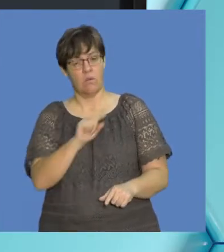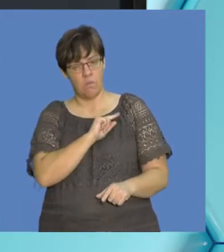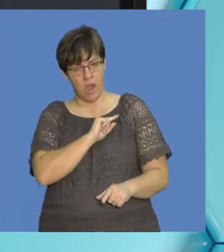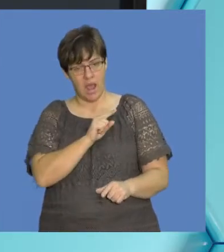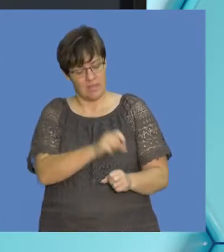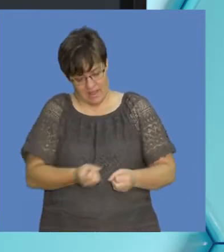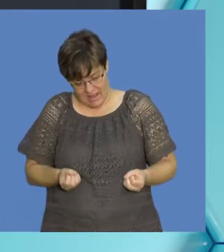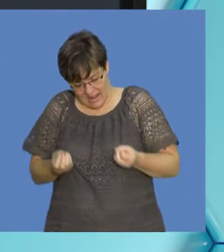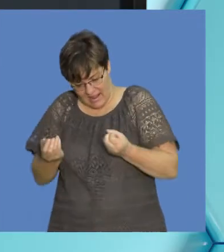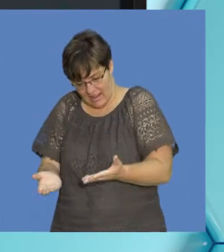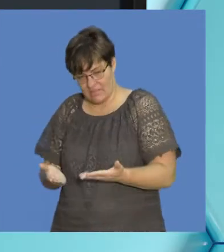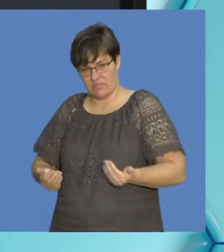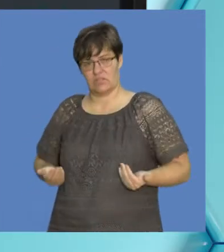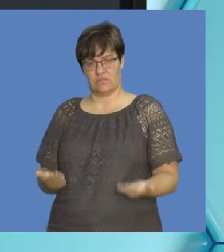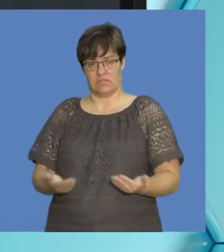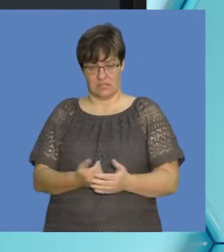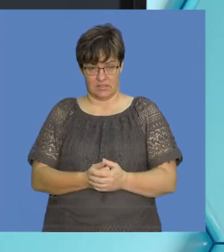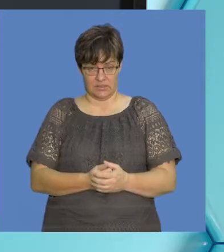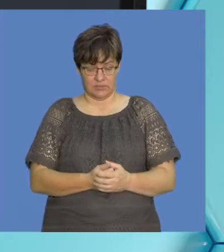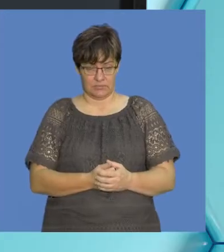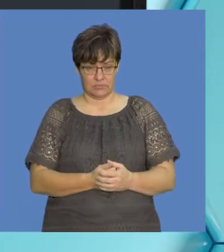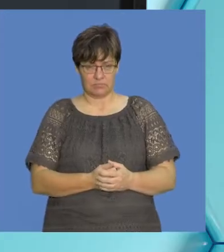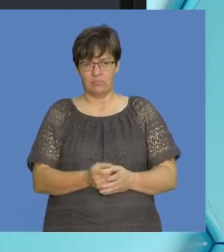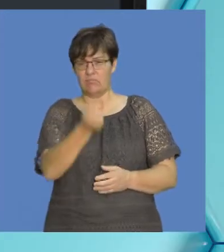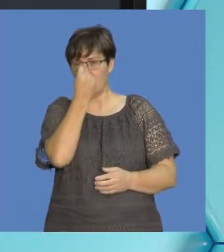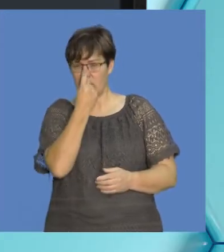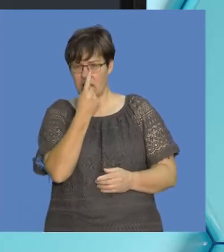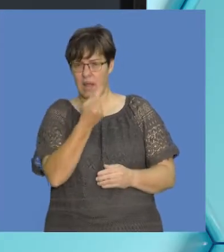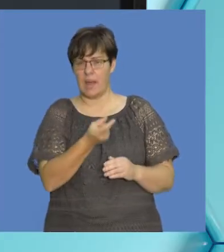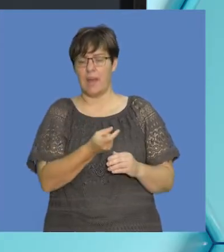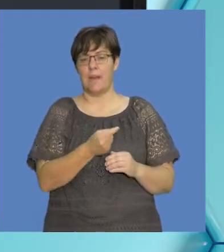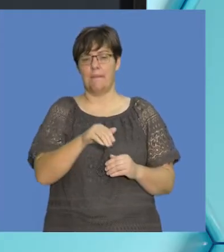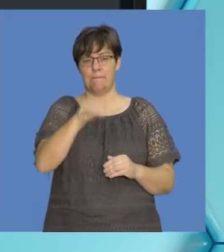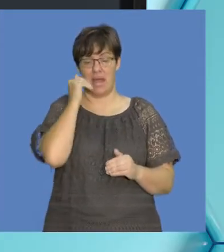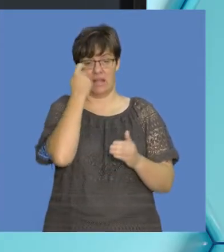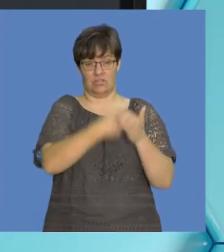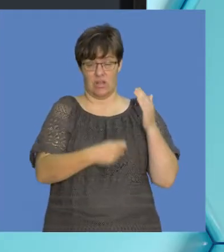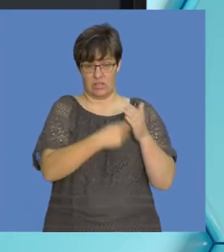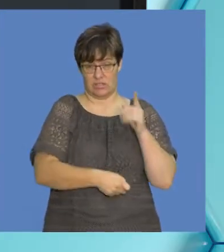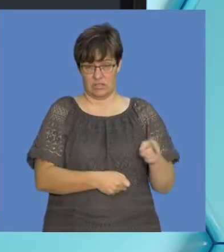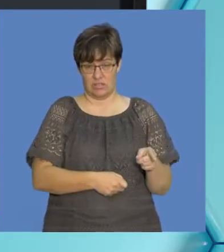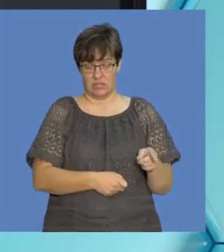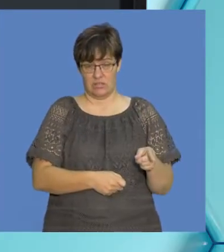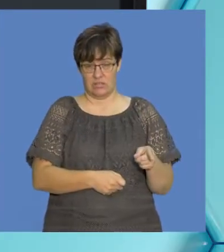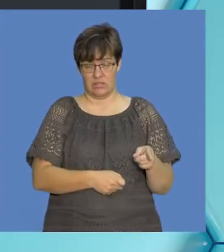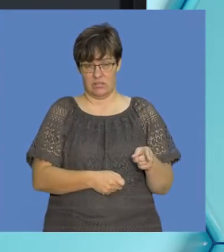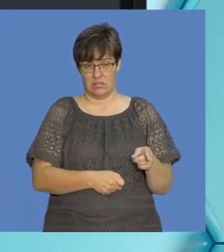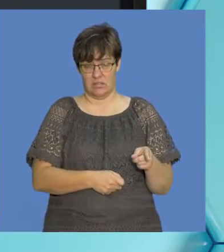a service to us. Right, so understand, what is bank charges? Bank charges is